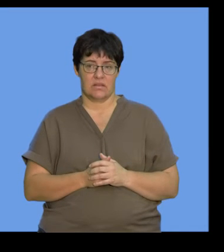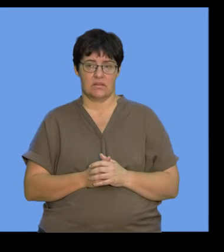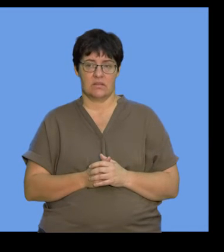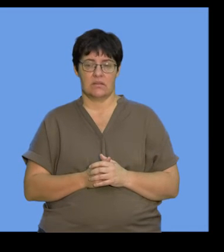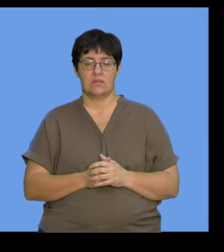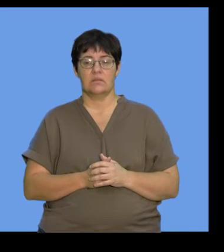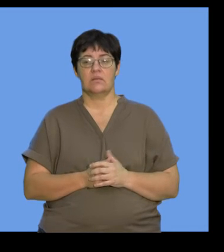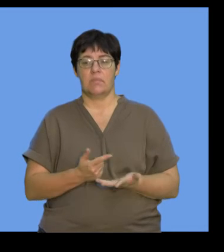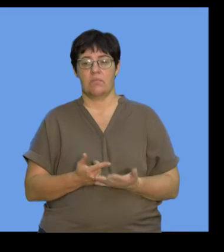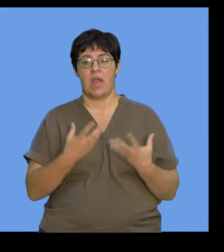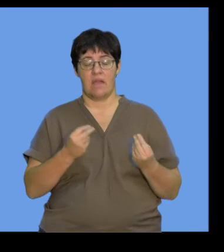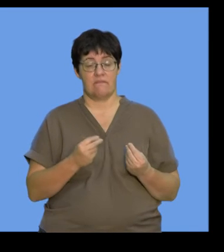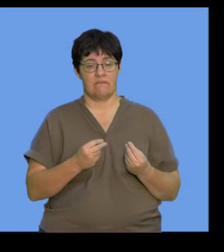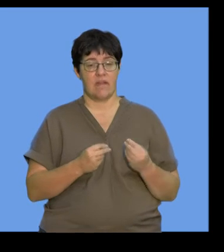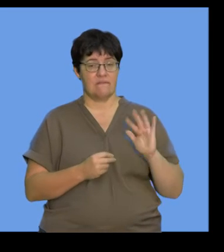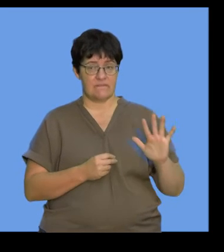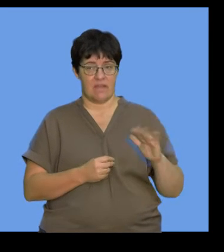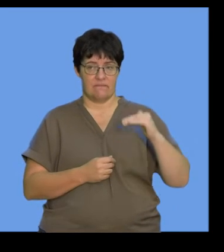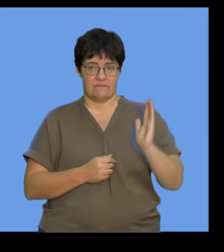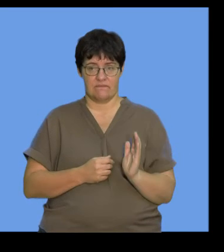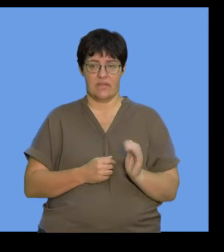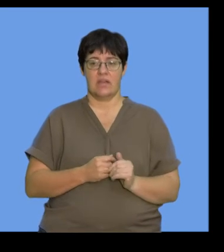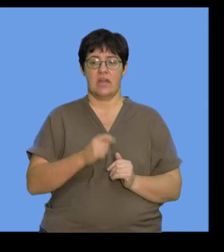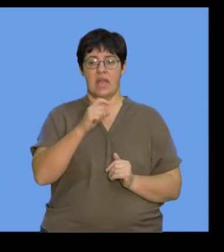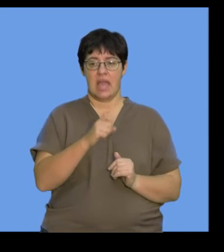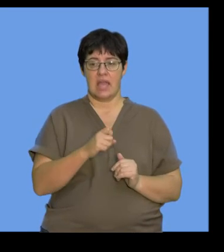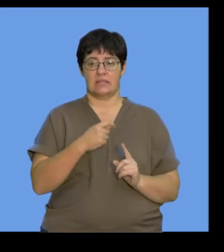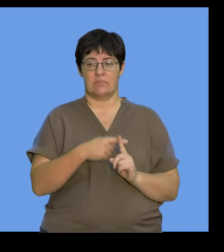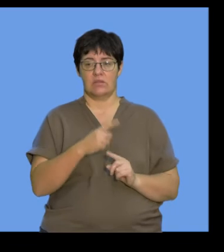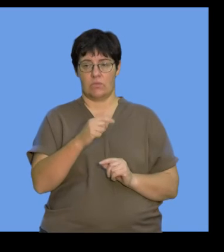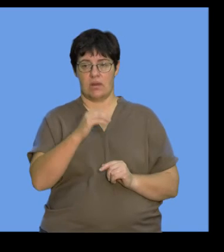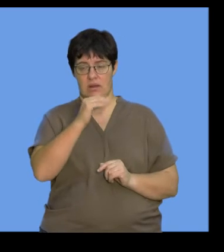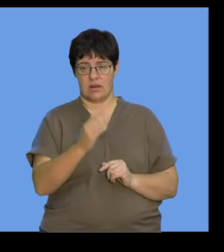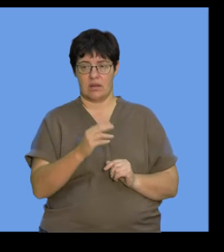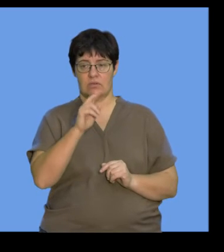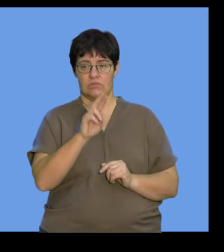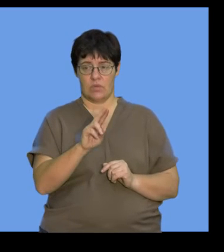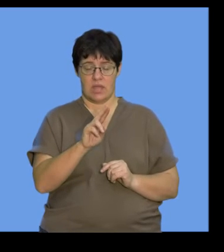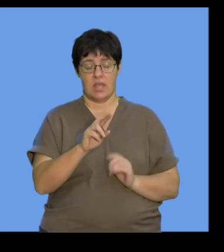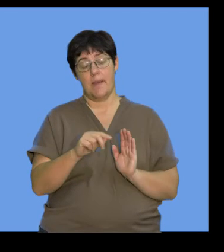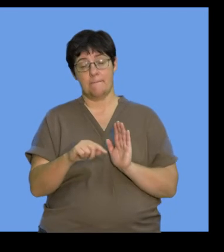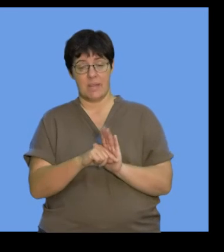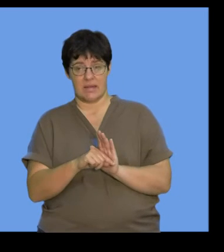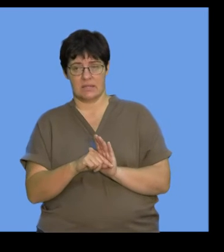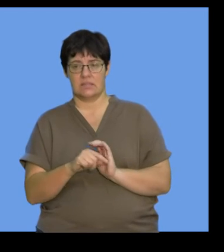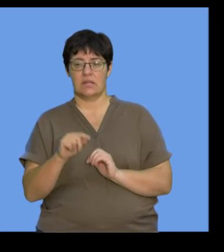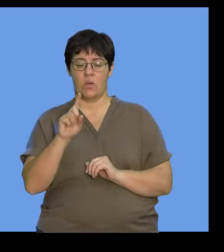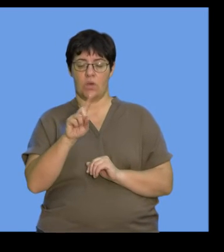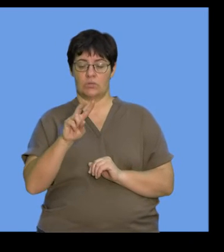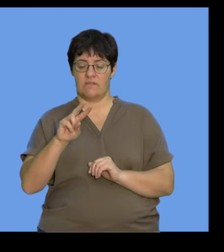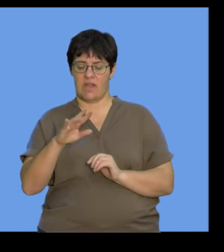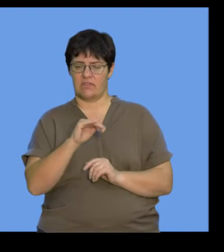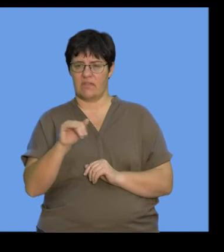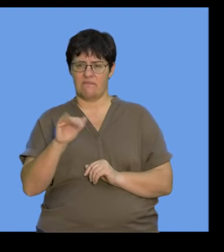I do that, I will be left with x plus 1 all squared minus, if I divide this by the